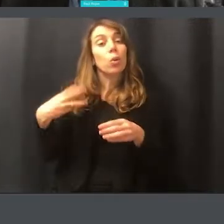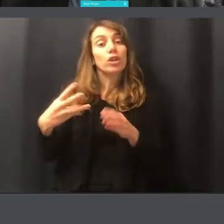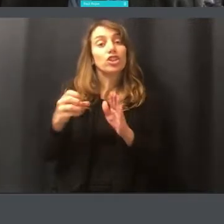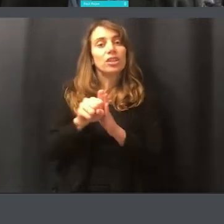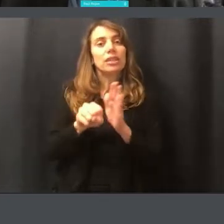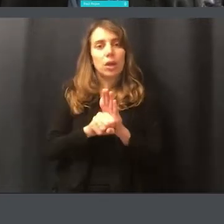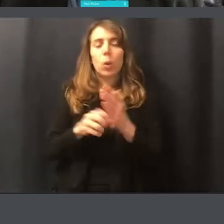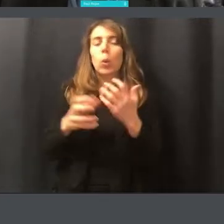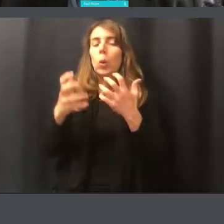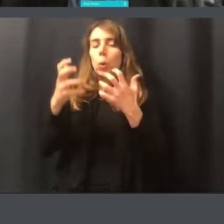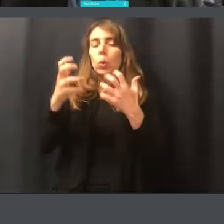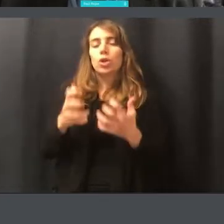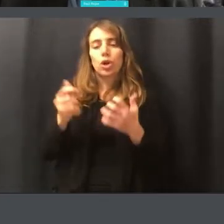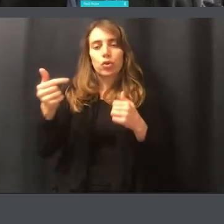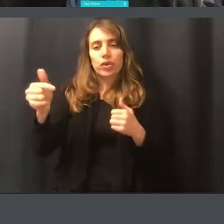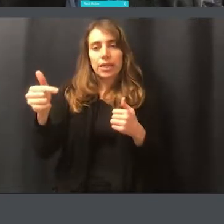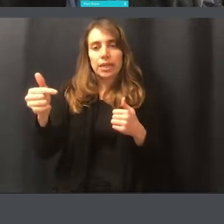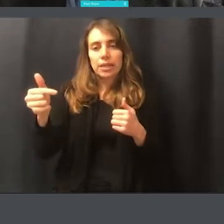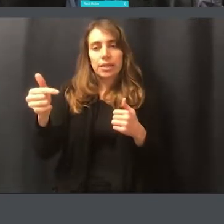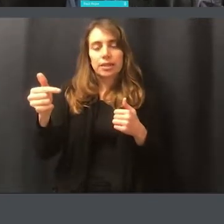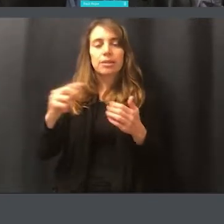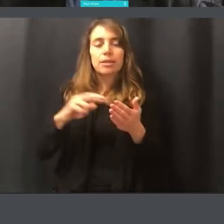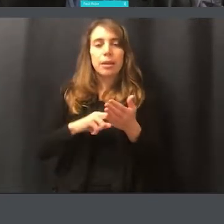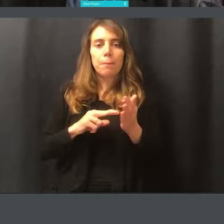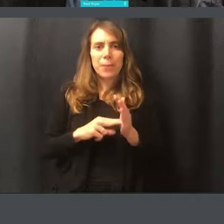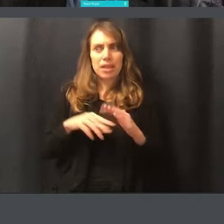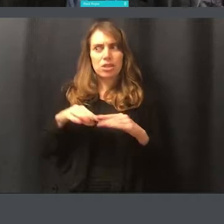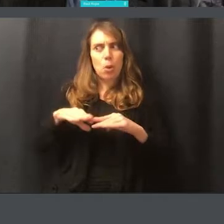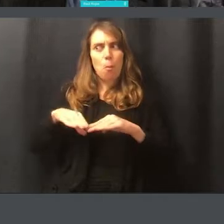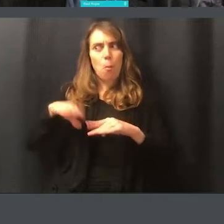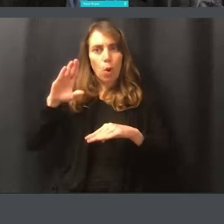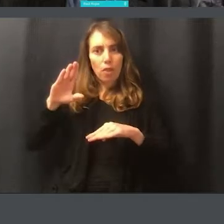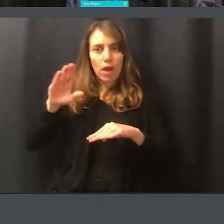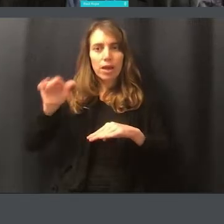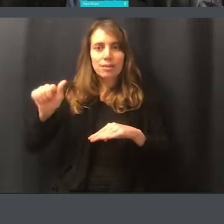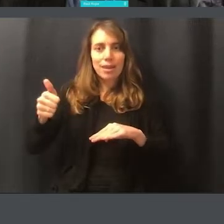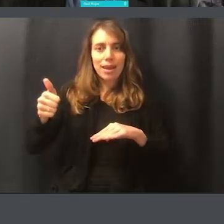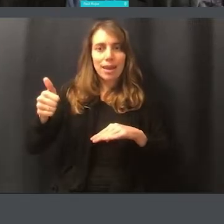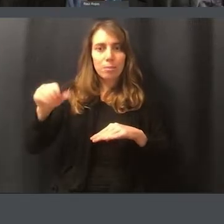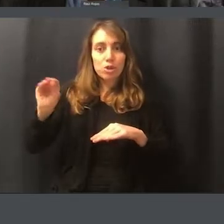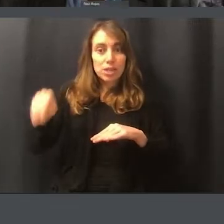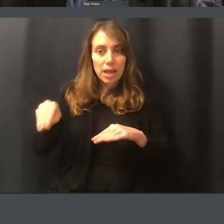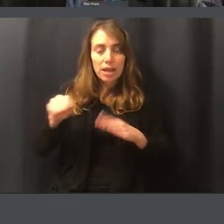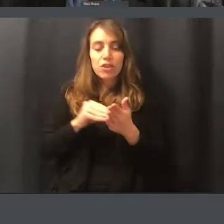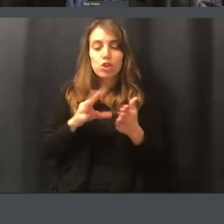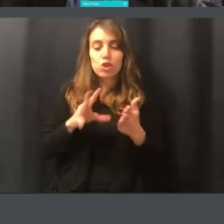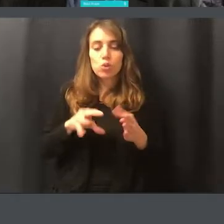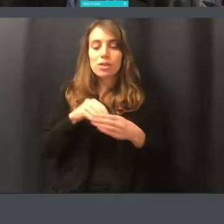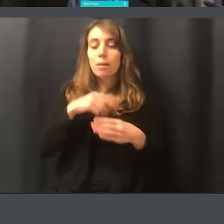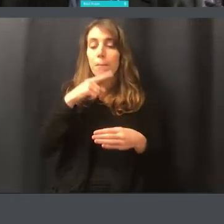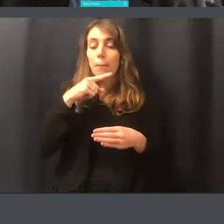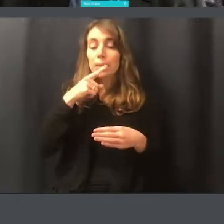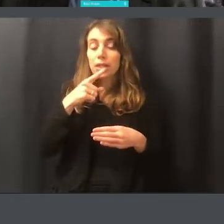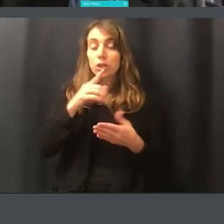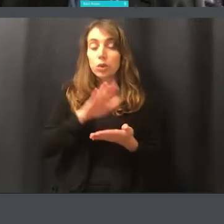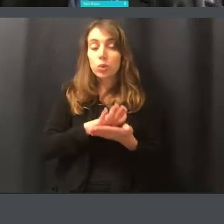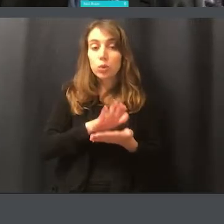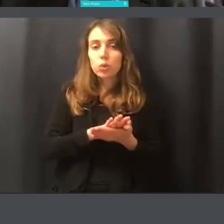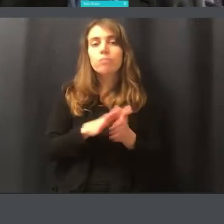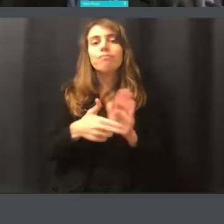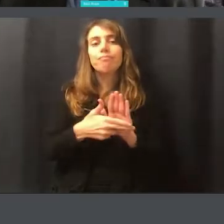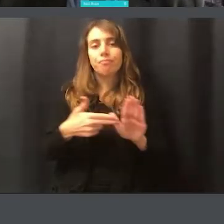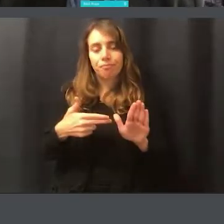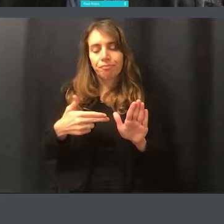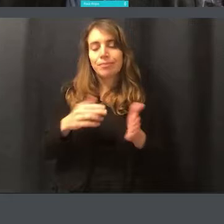also in that dark green category, right? It's more than 10% of the students in public schools in the state of Washington are designated as English